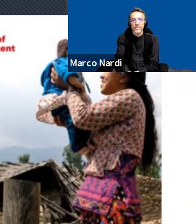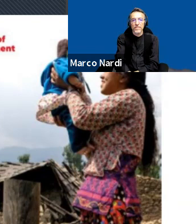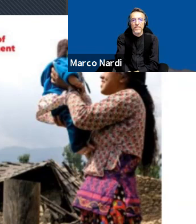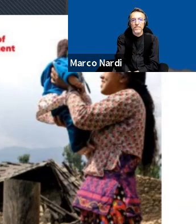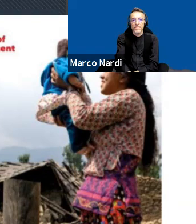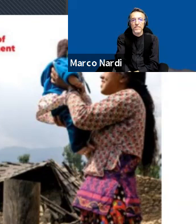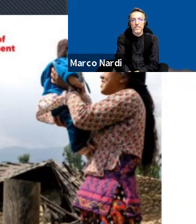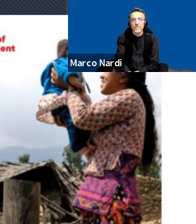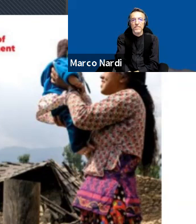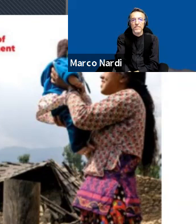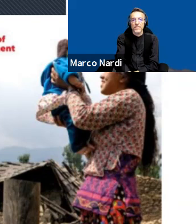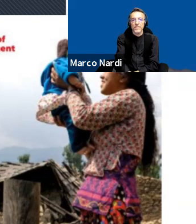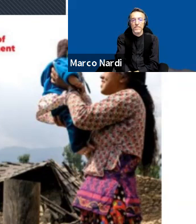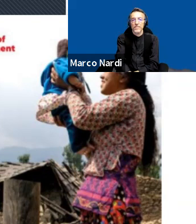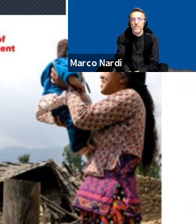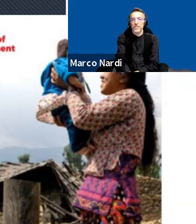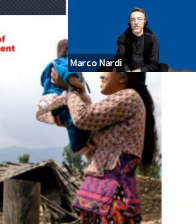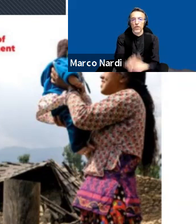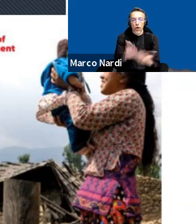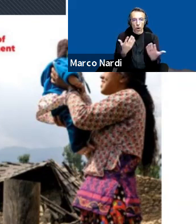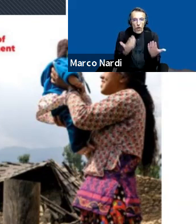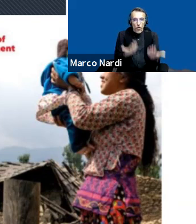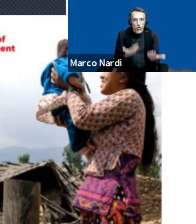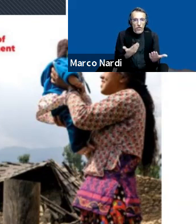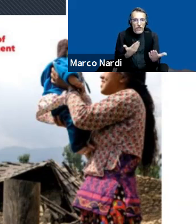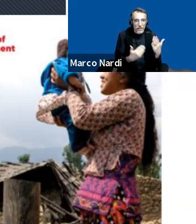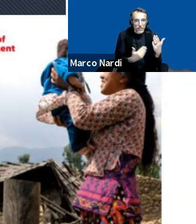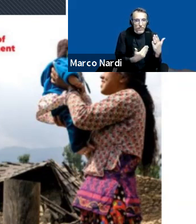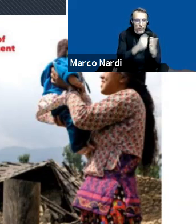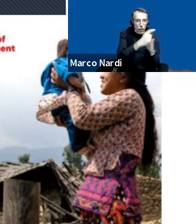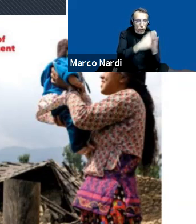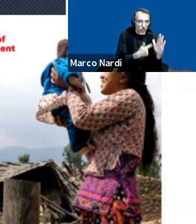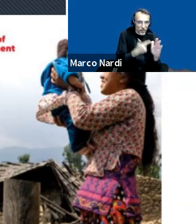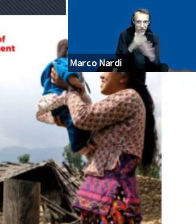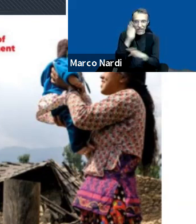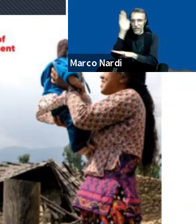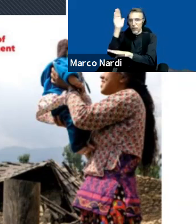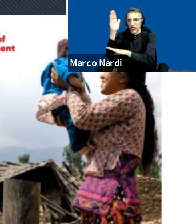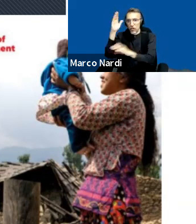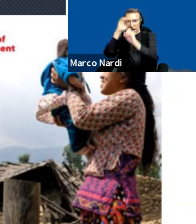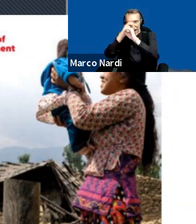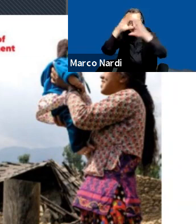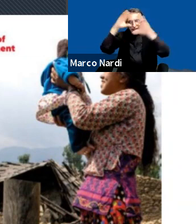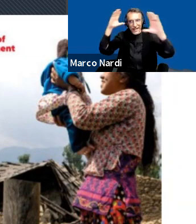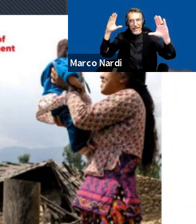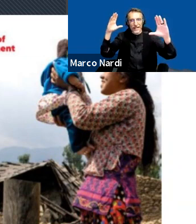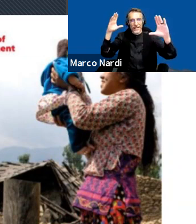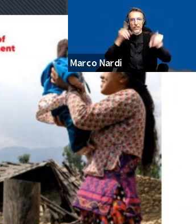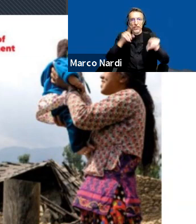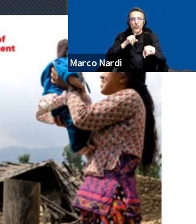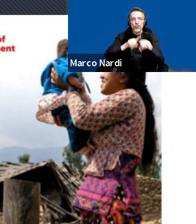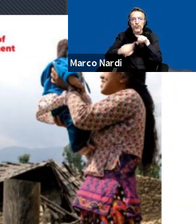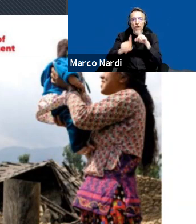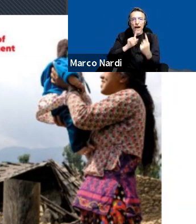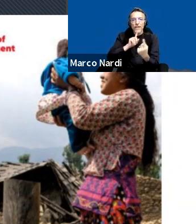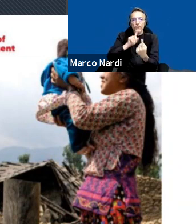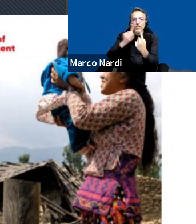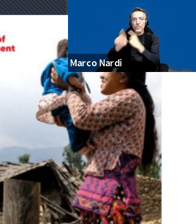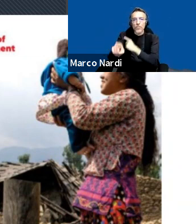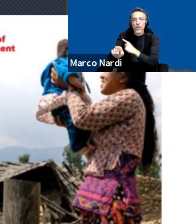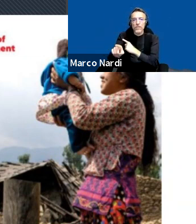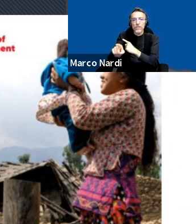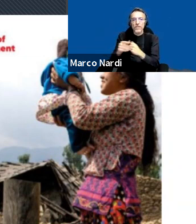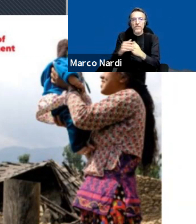bringing together existing and current projects and future ideas to try and respond to the